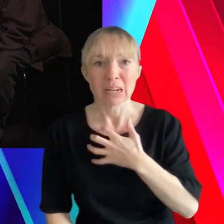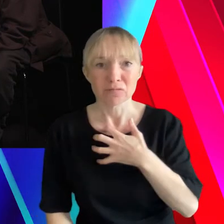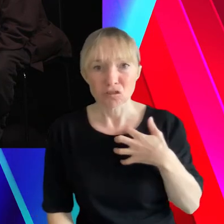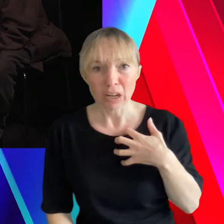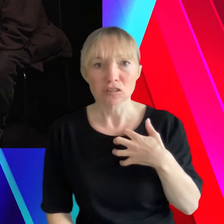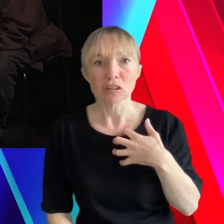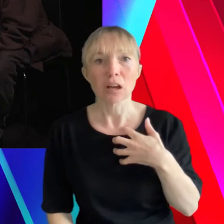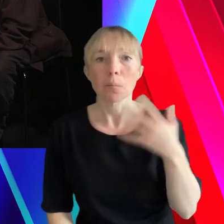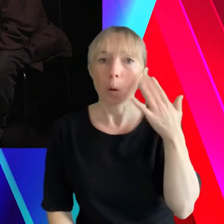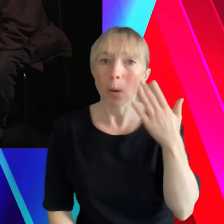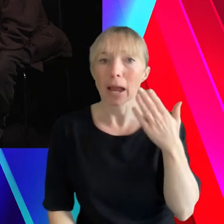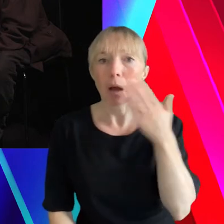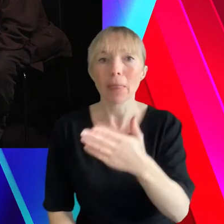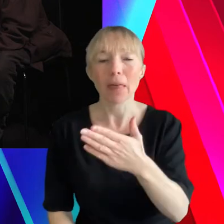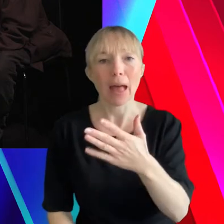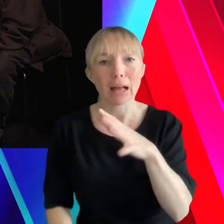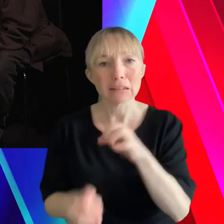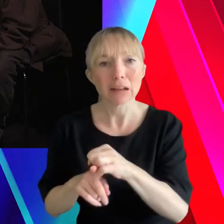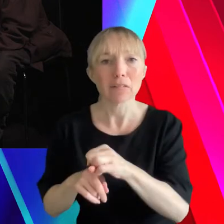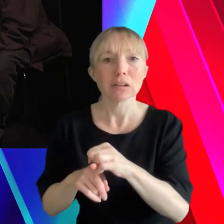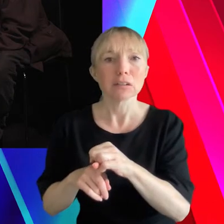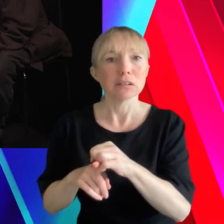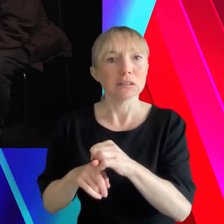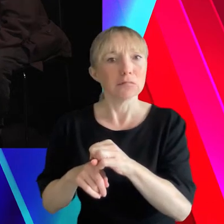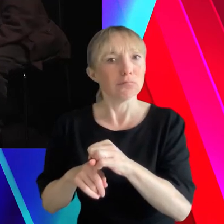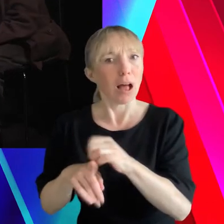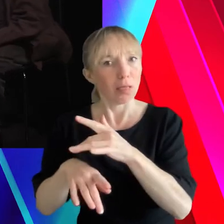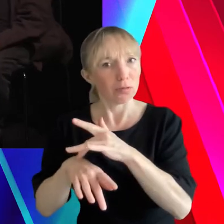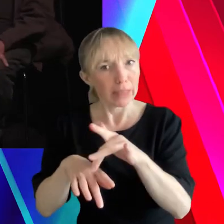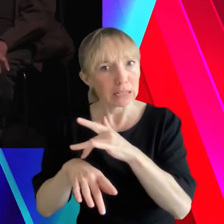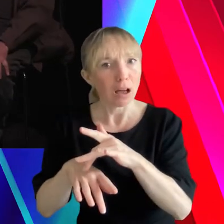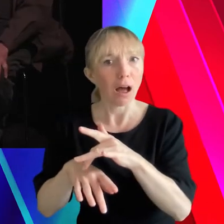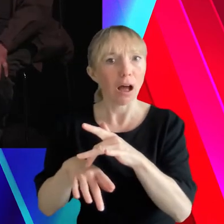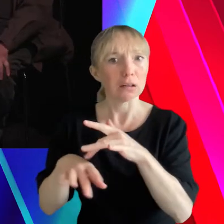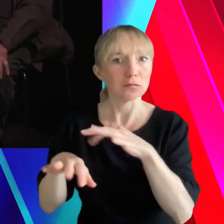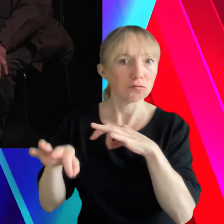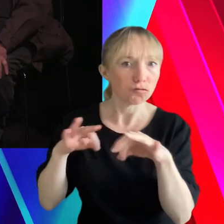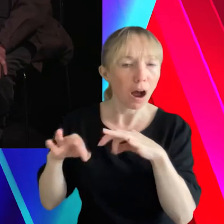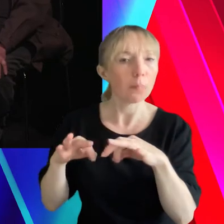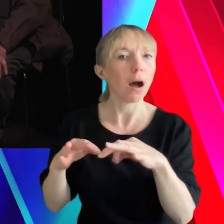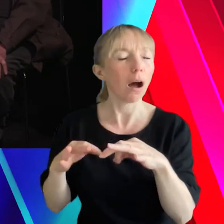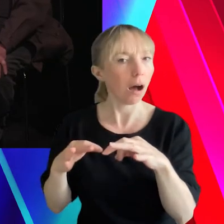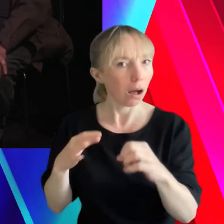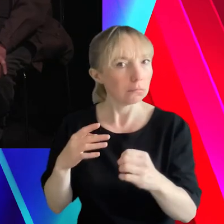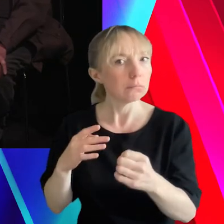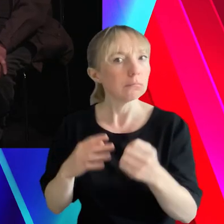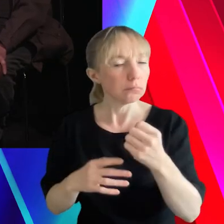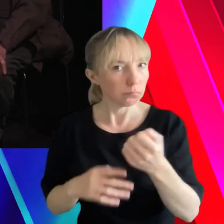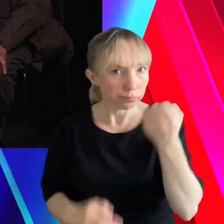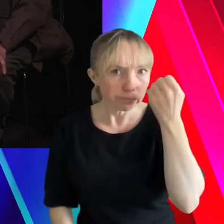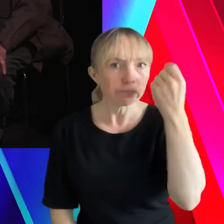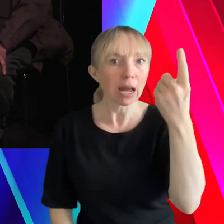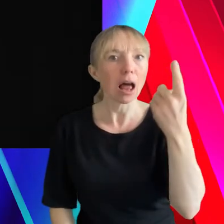discovered the world of theater and drama, I realized that it was the greatest chance that I had had for my life